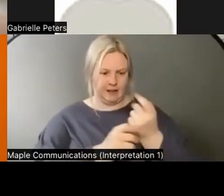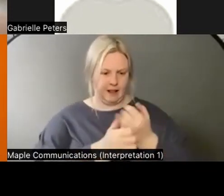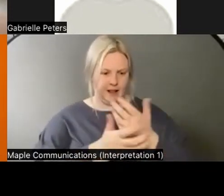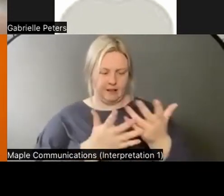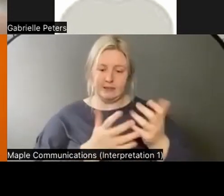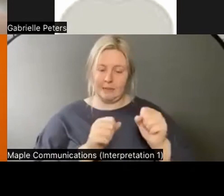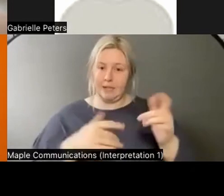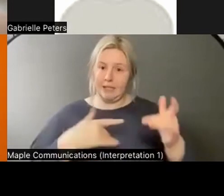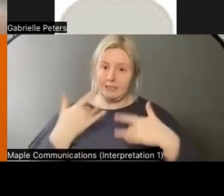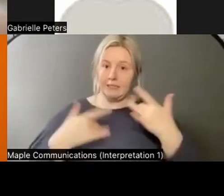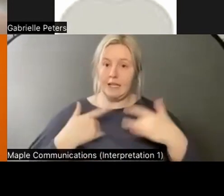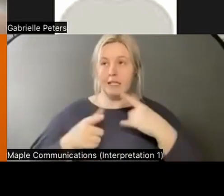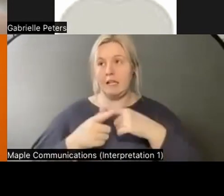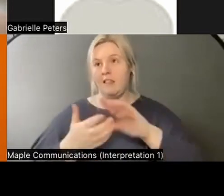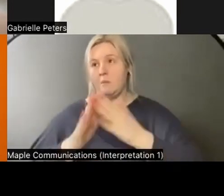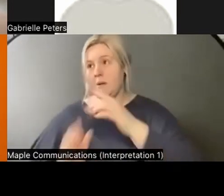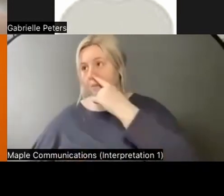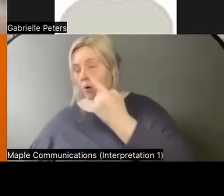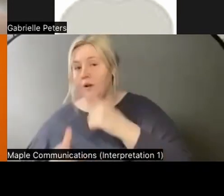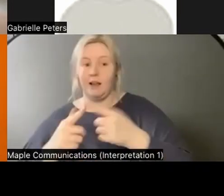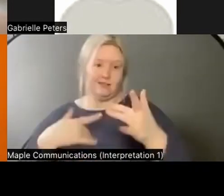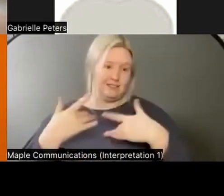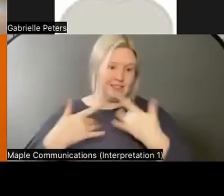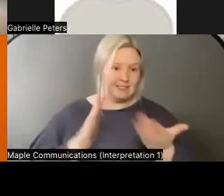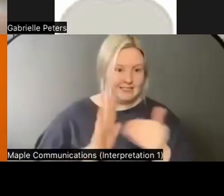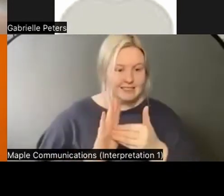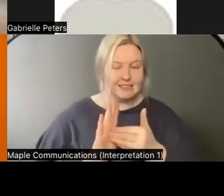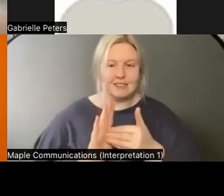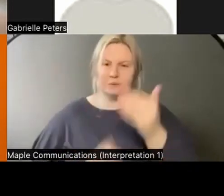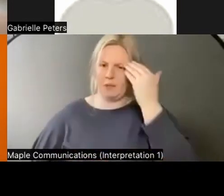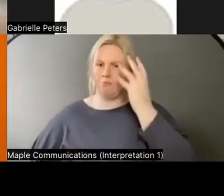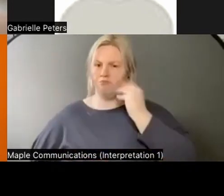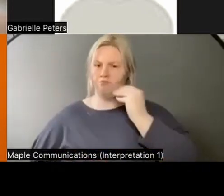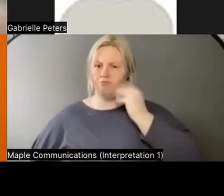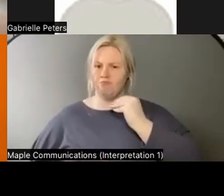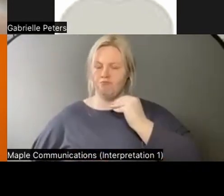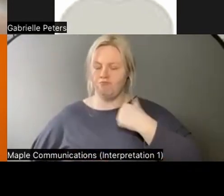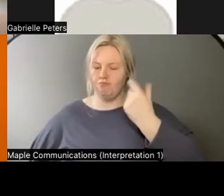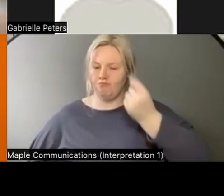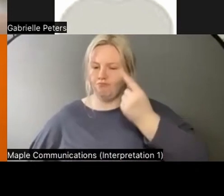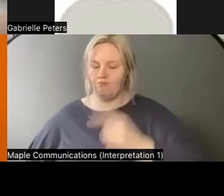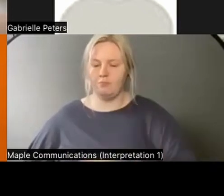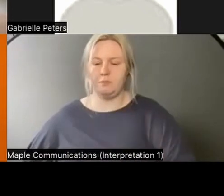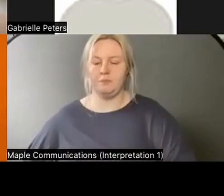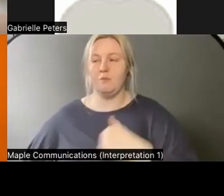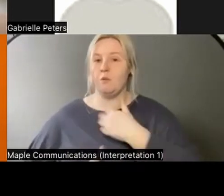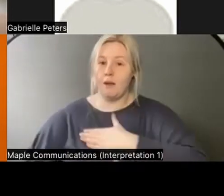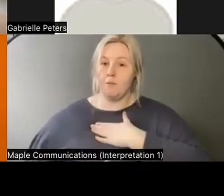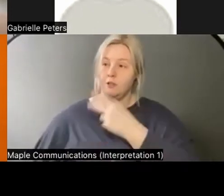exciting until it's boring, and then it's exciting again. You want it to be boring. And I appreciate you folks a